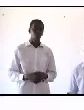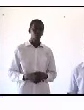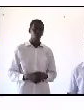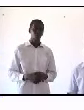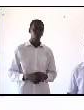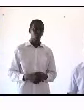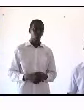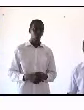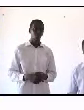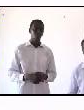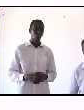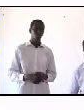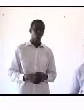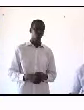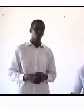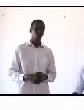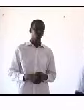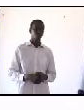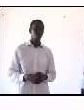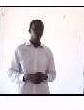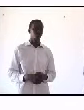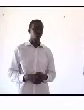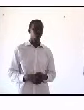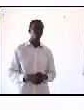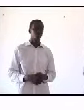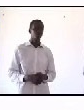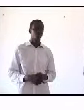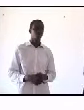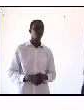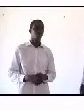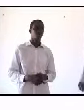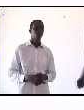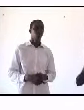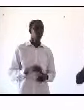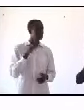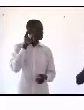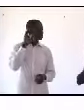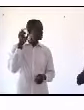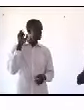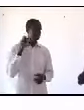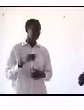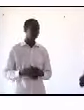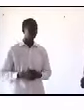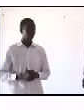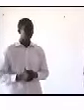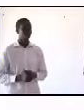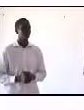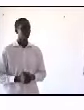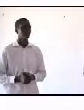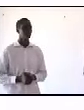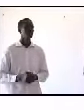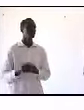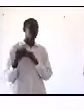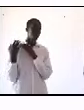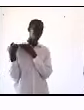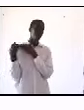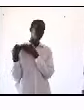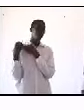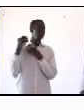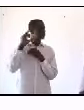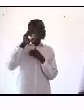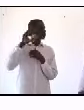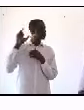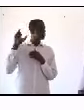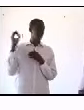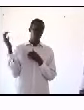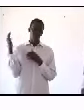cerebrum, with the semicircular canal, because impulse are received from the auditory organ. And what is the auditory organ? Is the